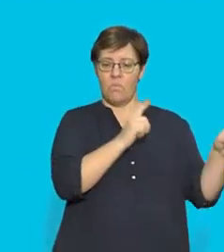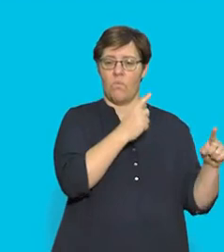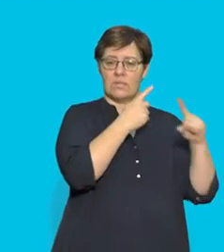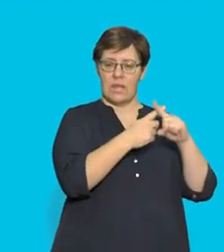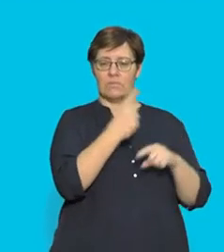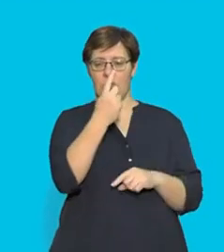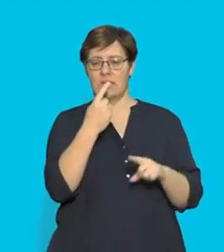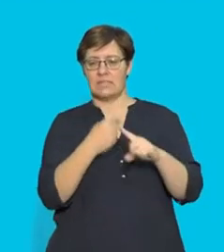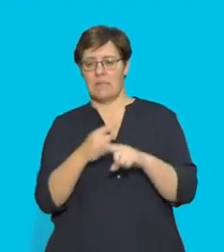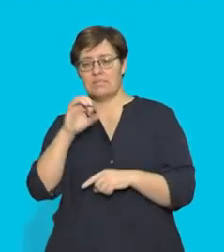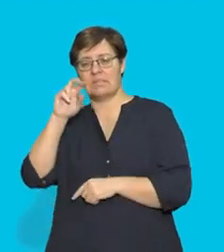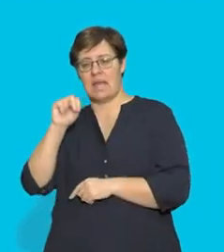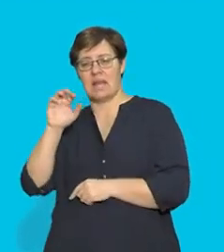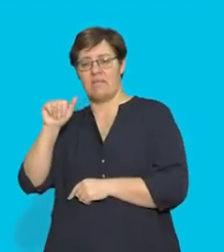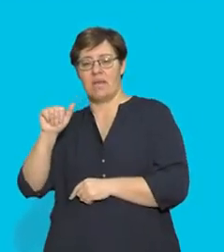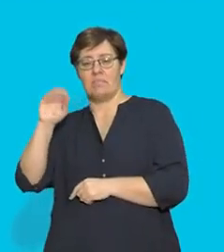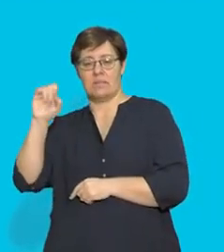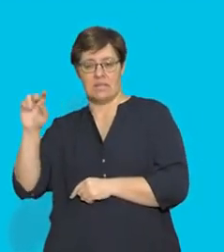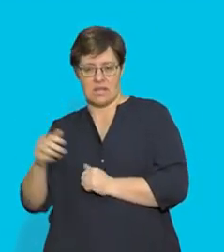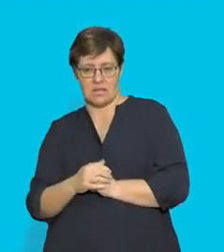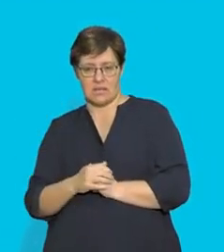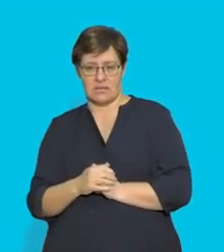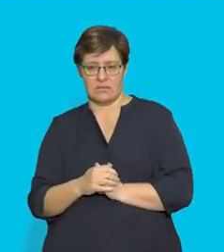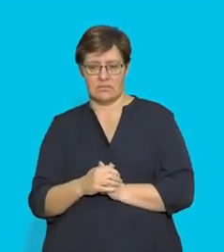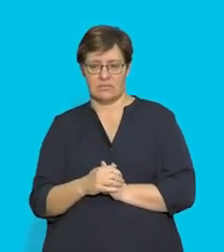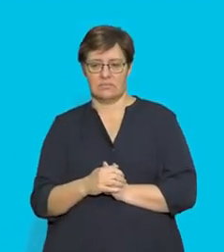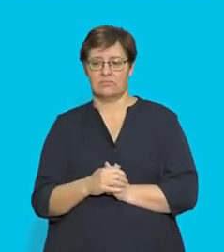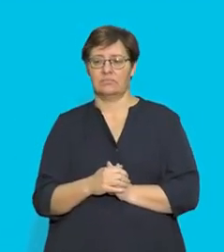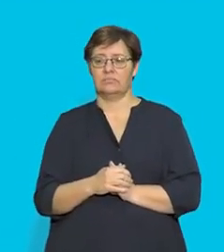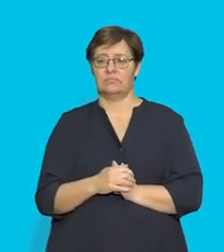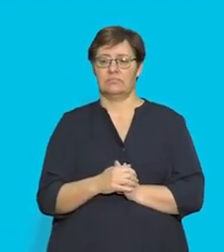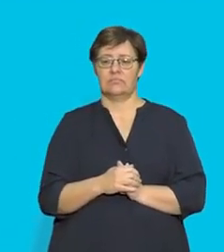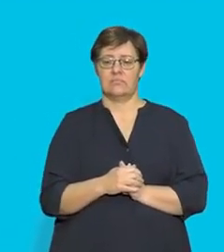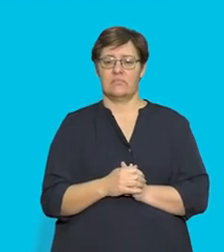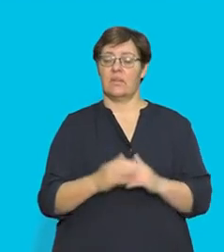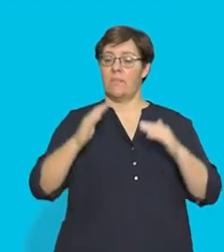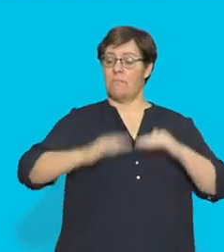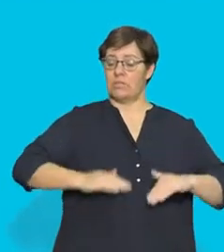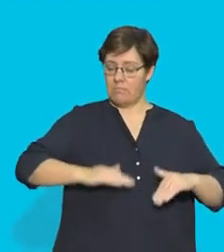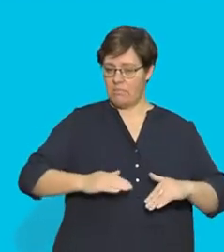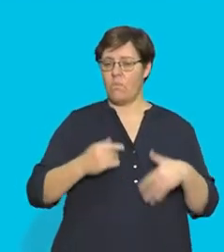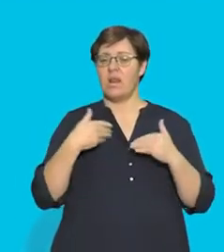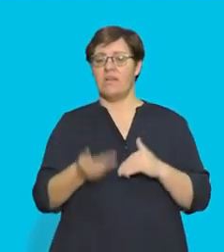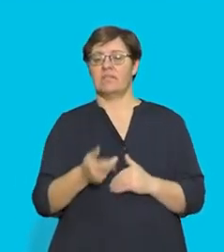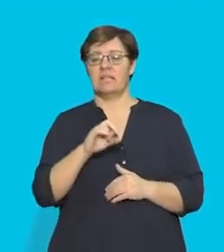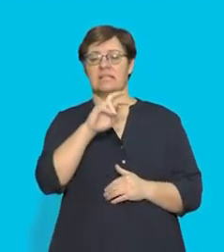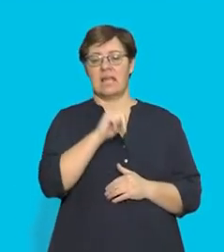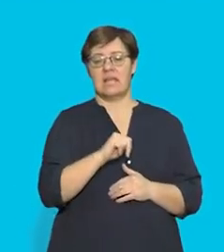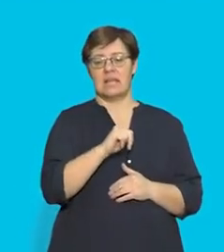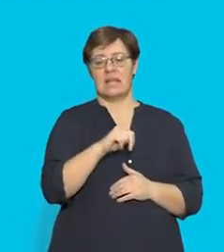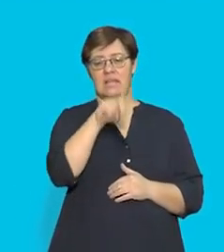plus beta, it's going to give us y sine alpha plus beta. And the bottom, we only left with sine of